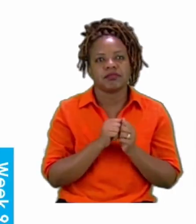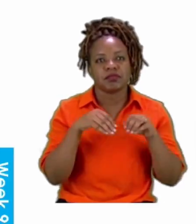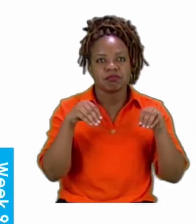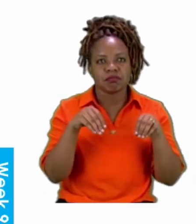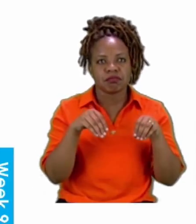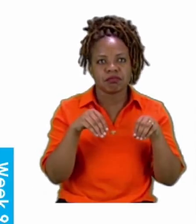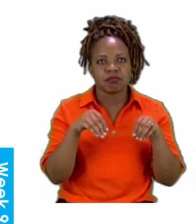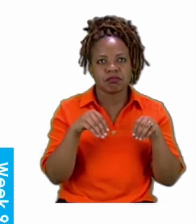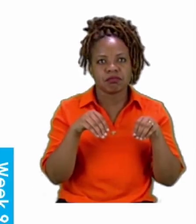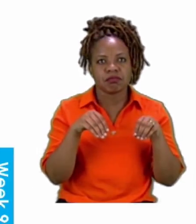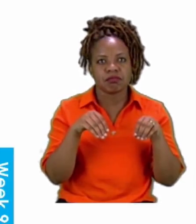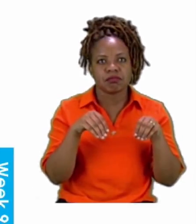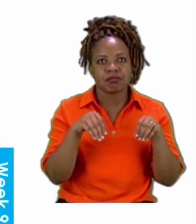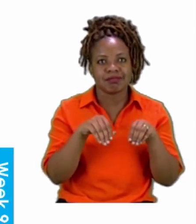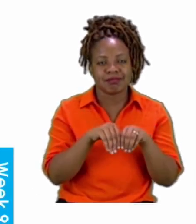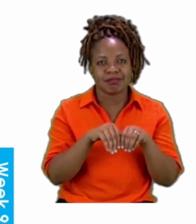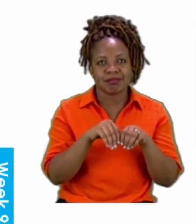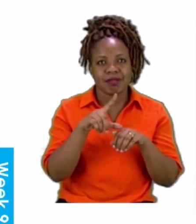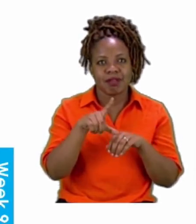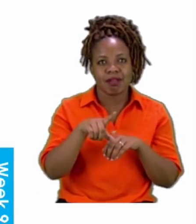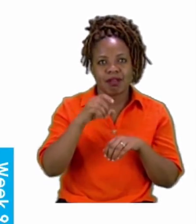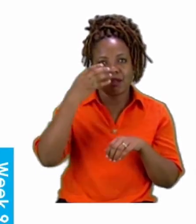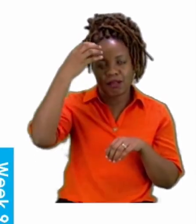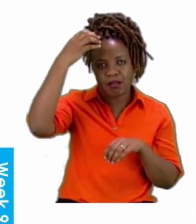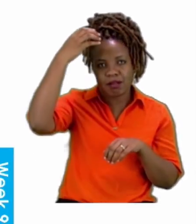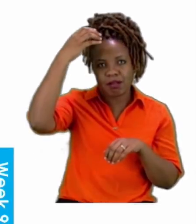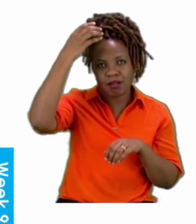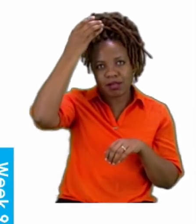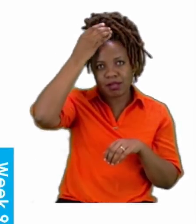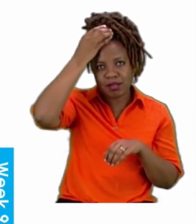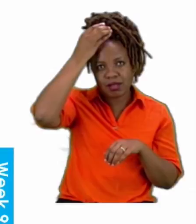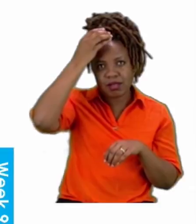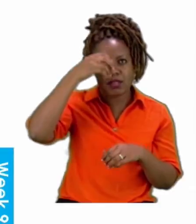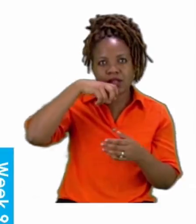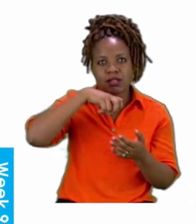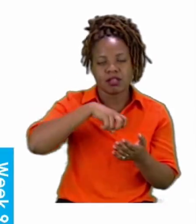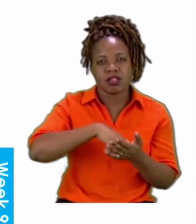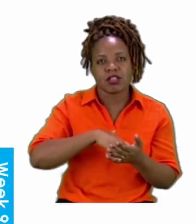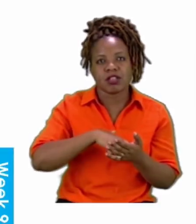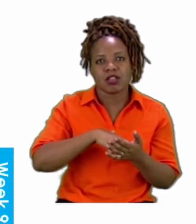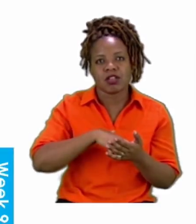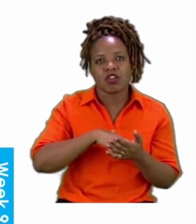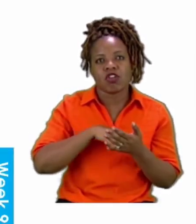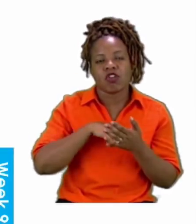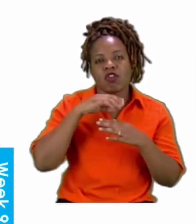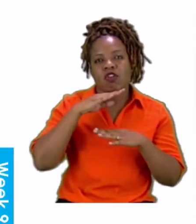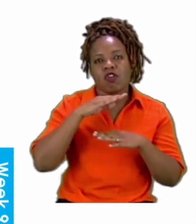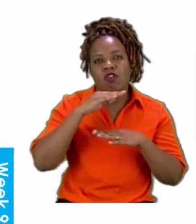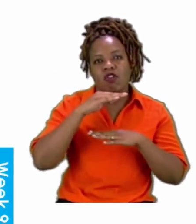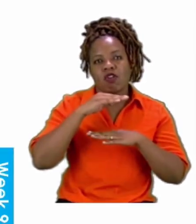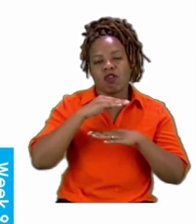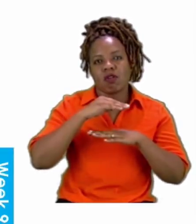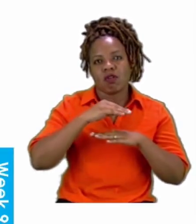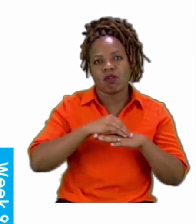the king sit on his throne? Now, as you can see, there is a king sitting